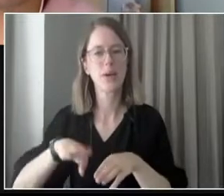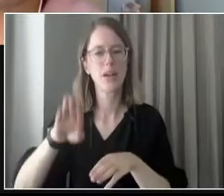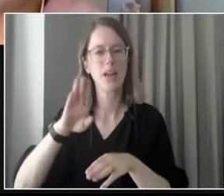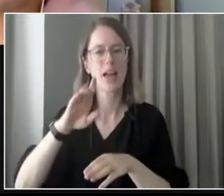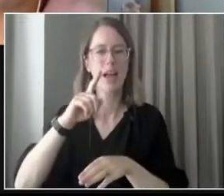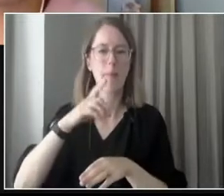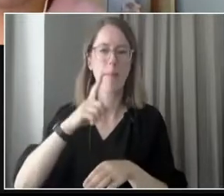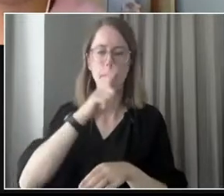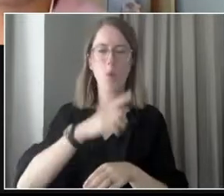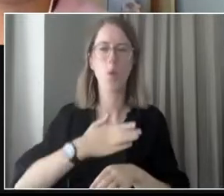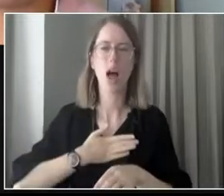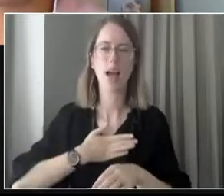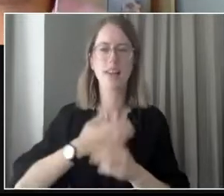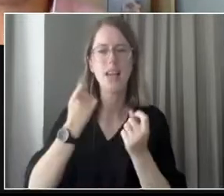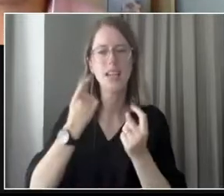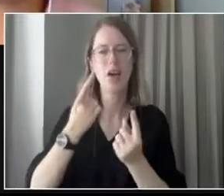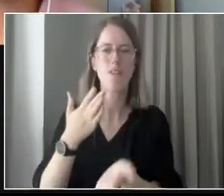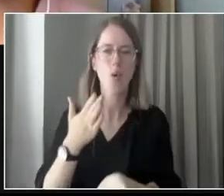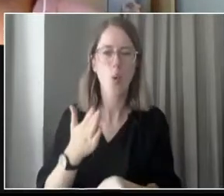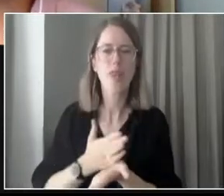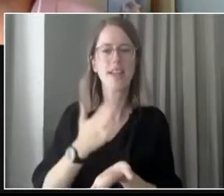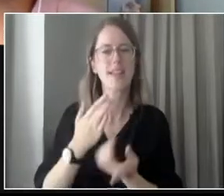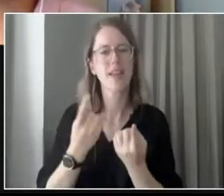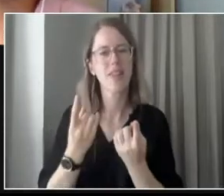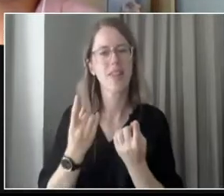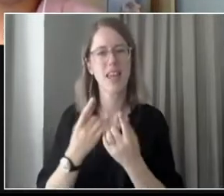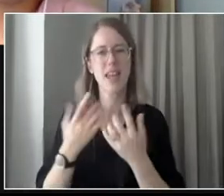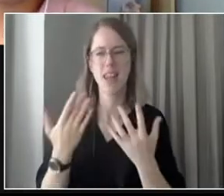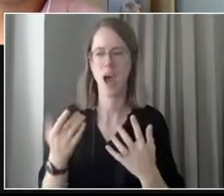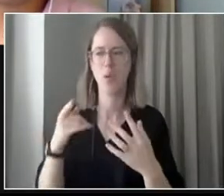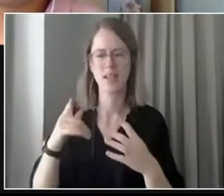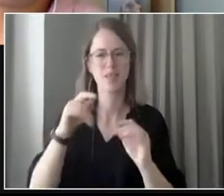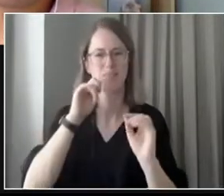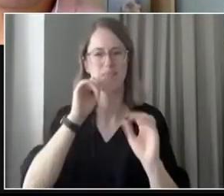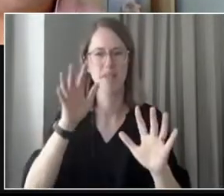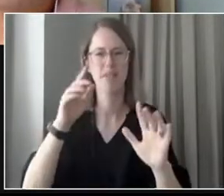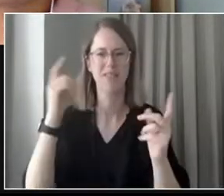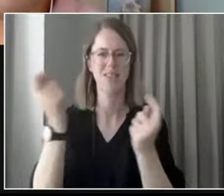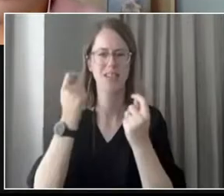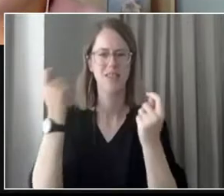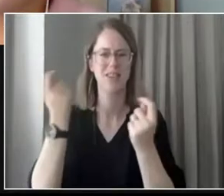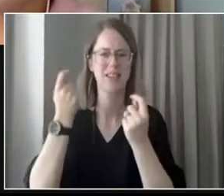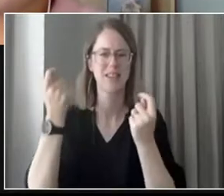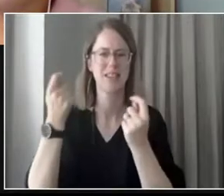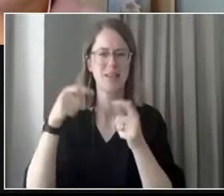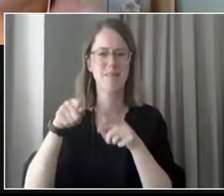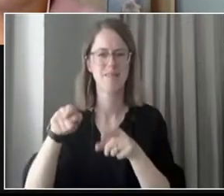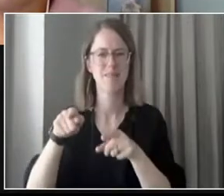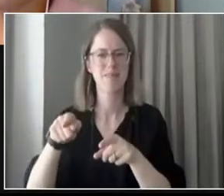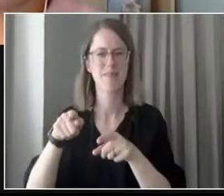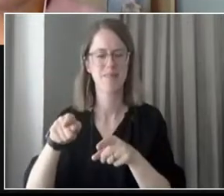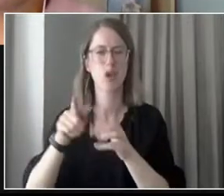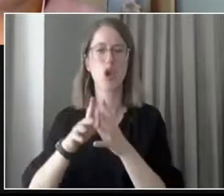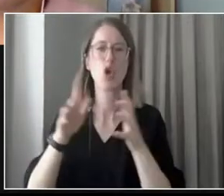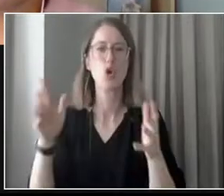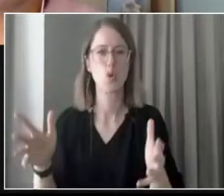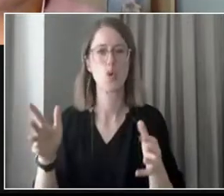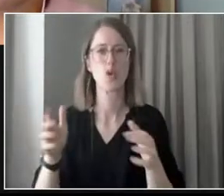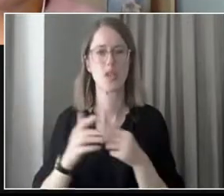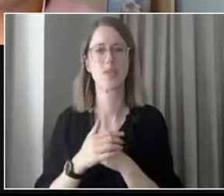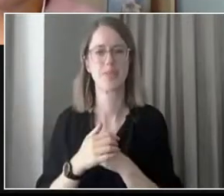authentic. And it's now kind of, you know, headlining festival stages, and, you know, it's huge.